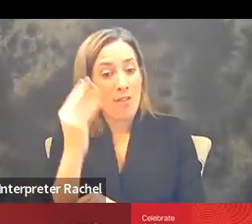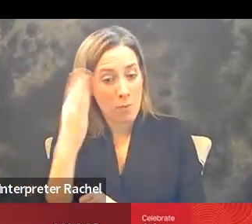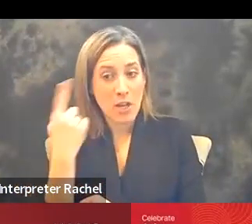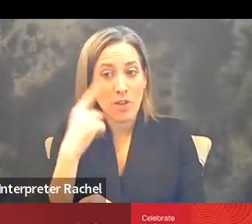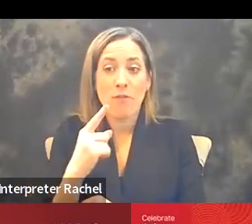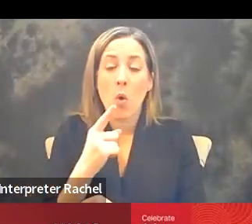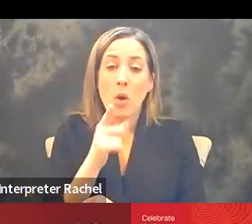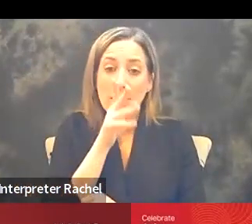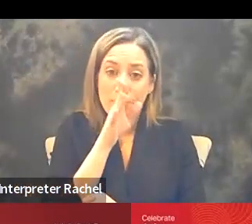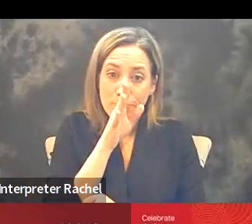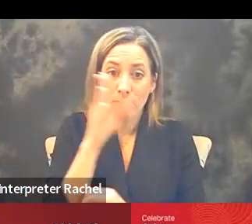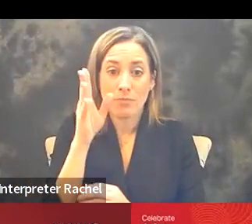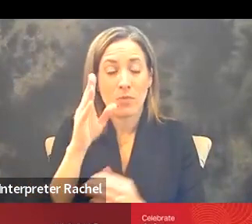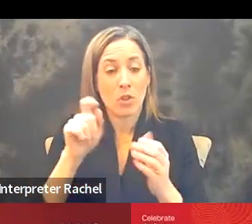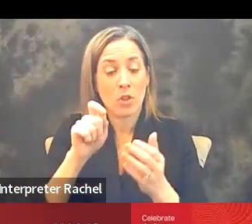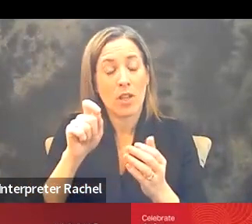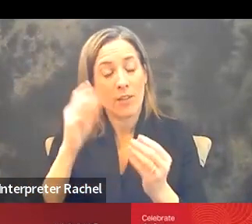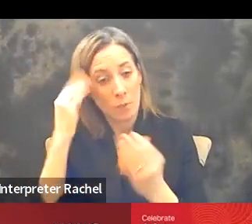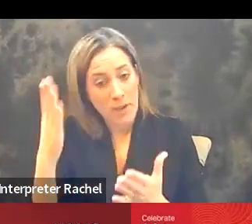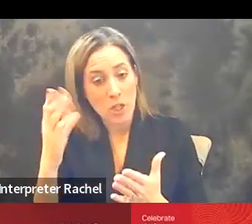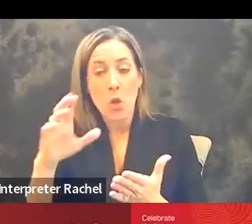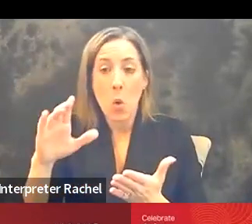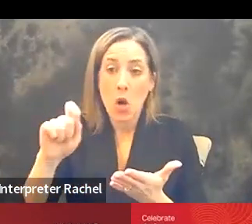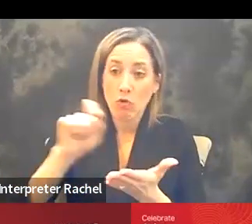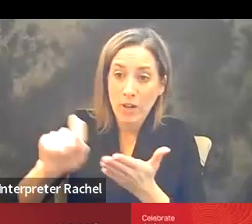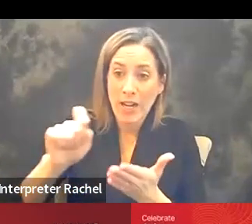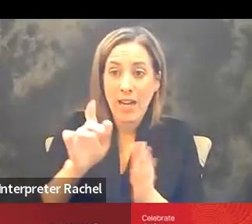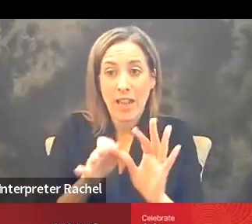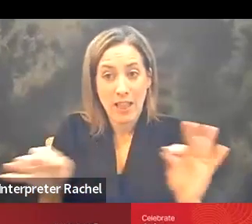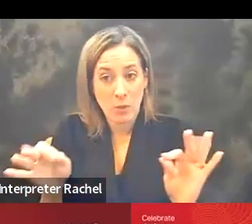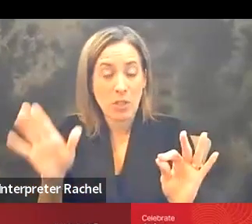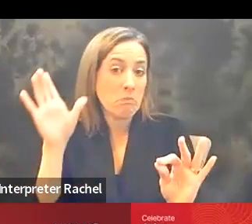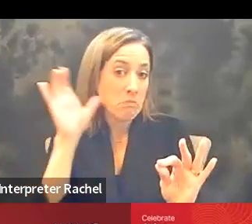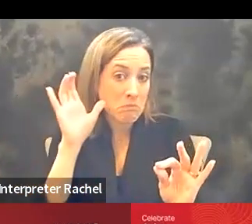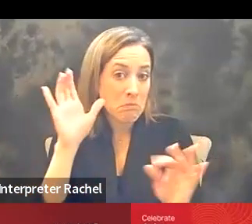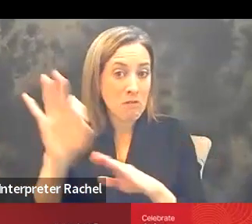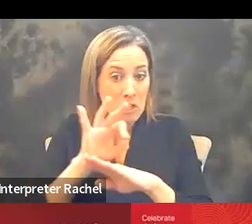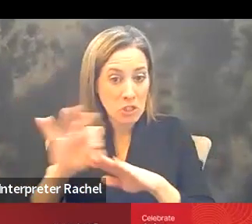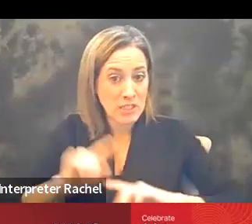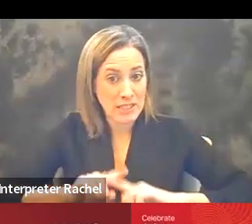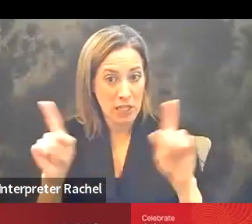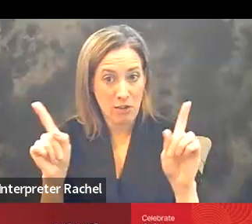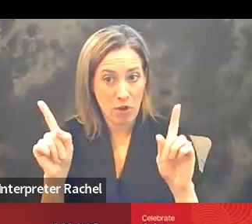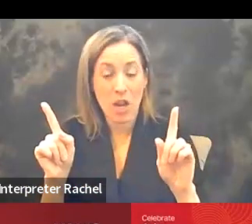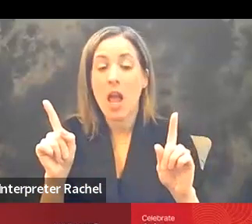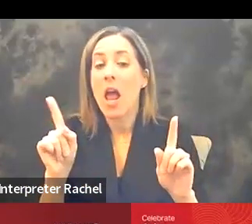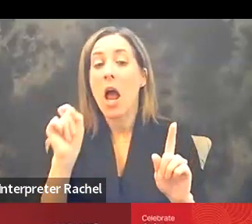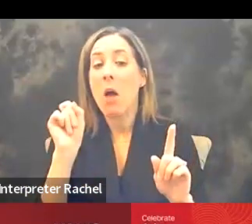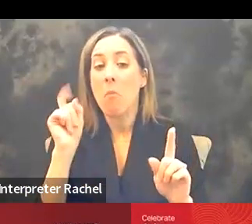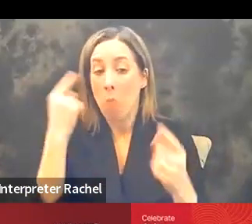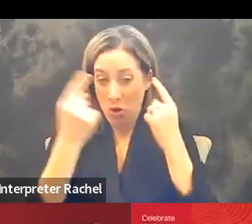oral information, because again, the functional literacy may be different. And are there any other issues